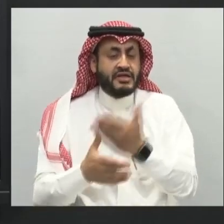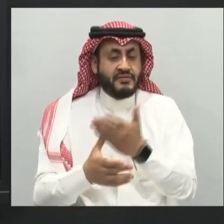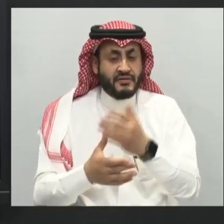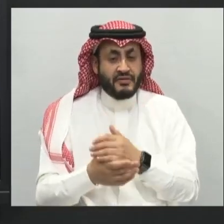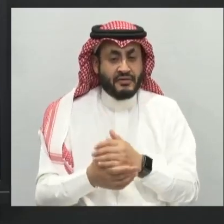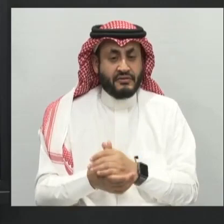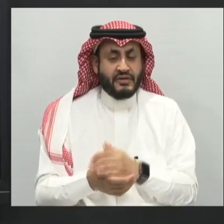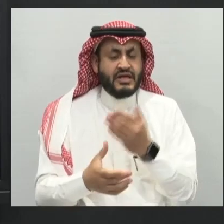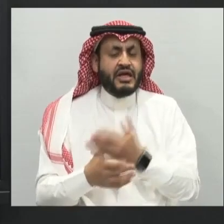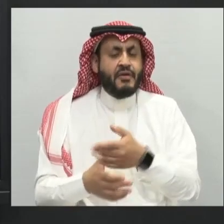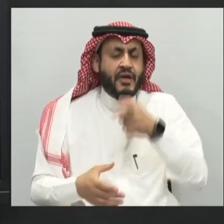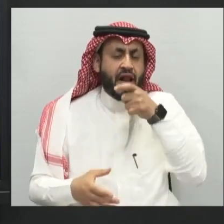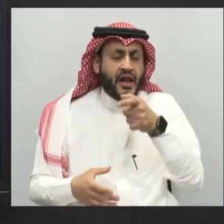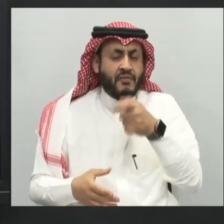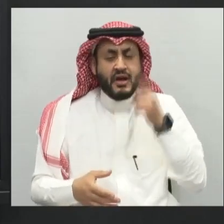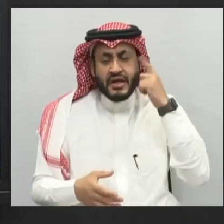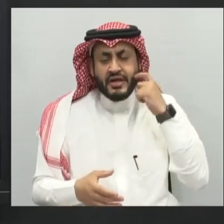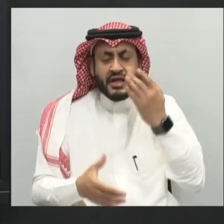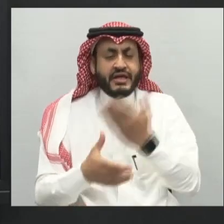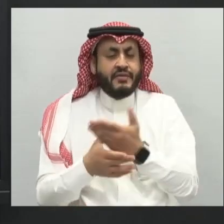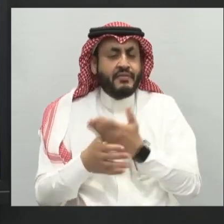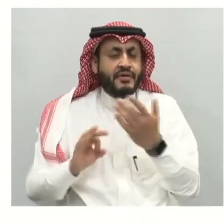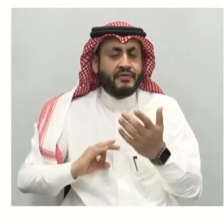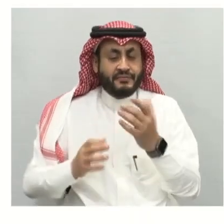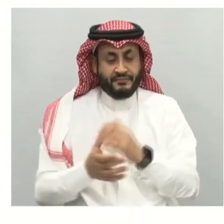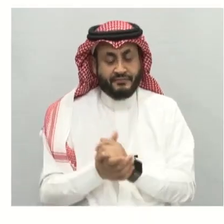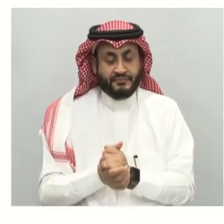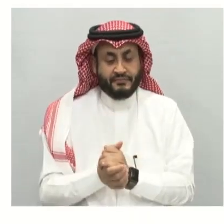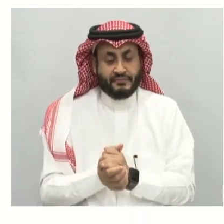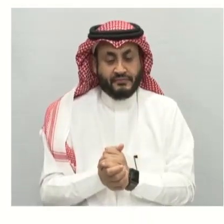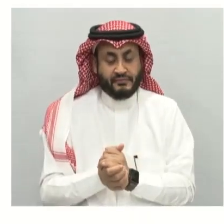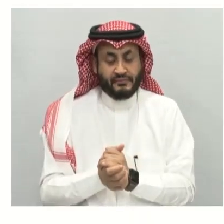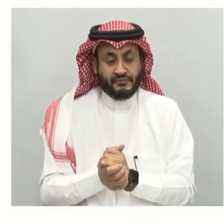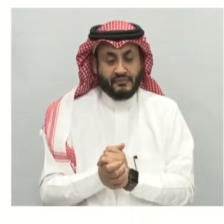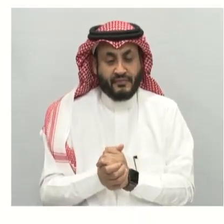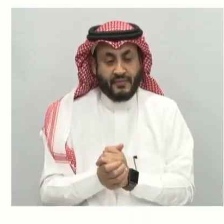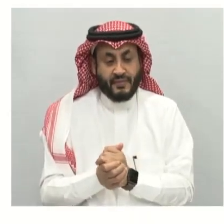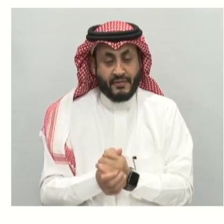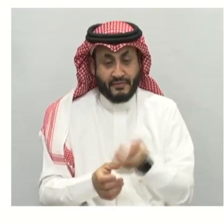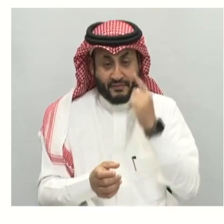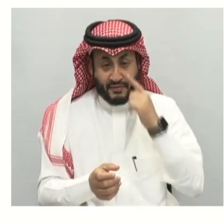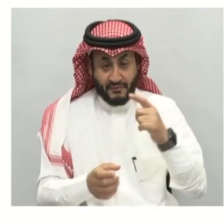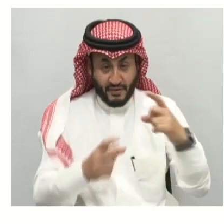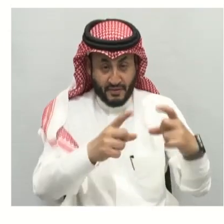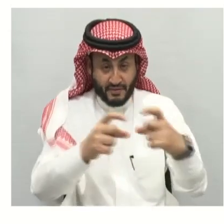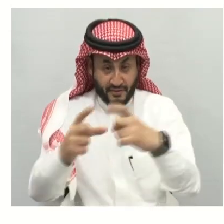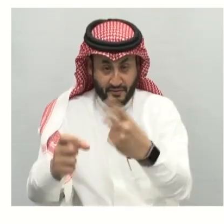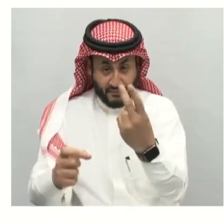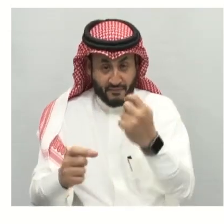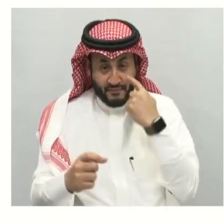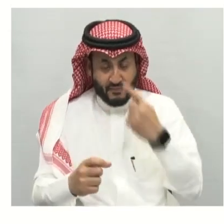like Friday or Saturday? Now, we're going to look at these two pictures and